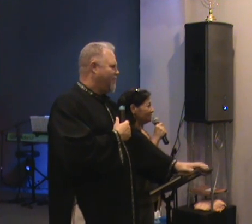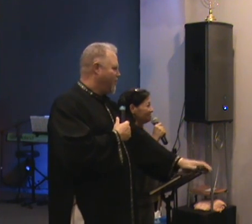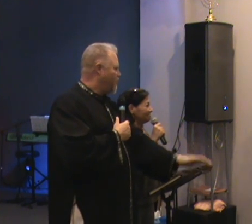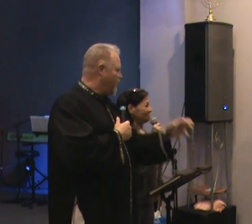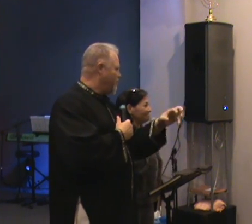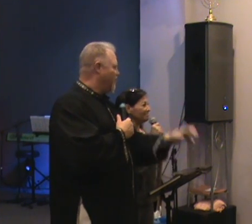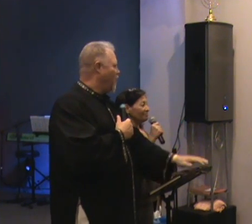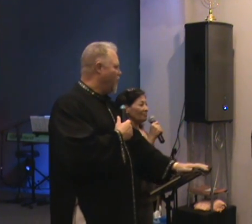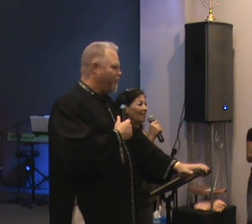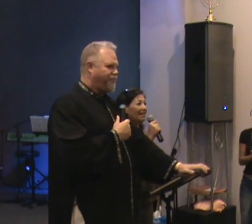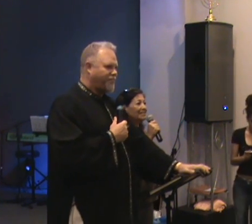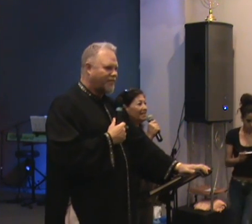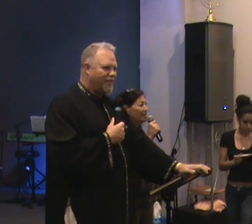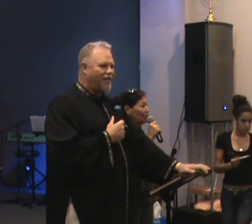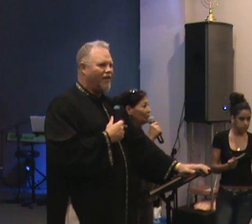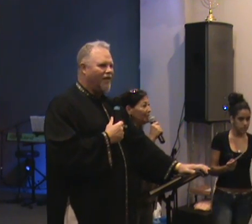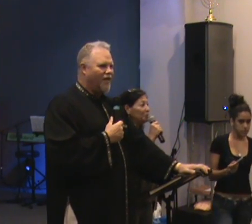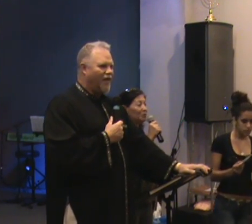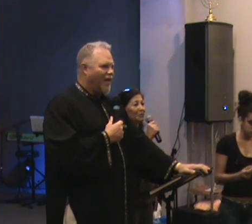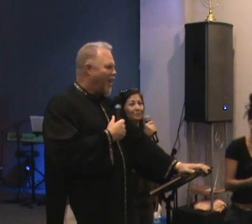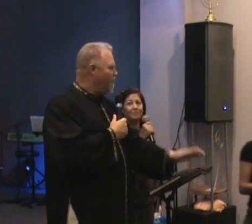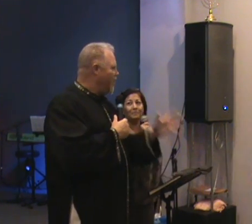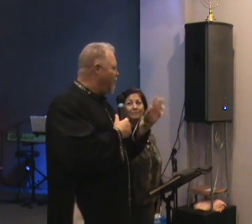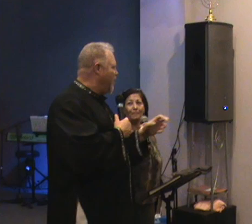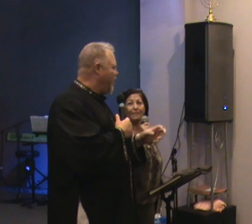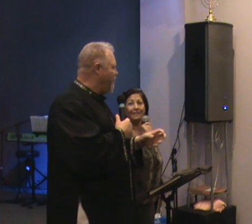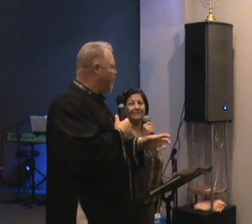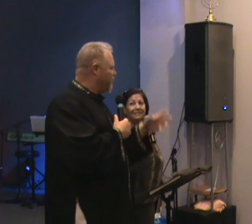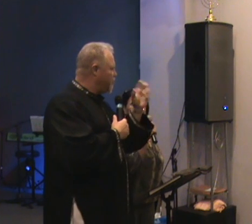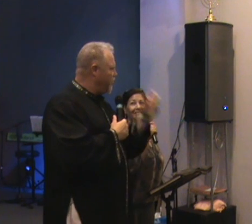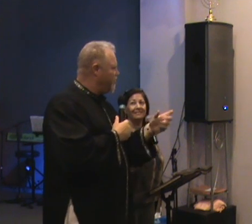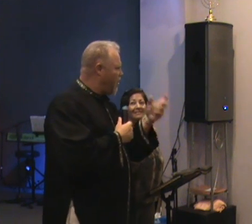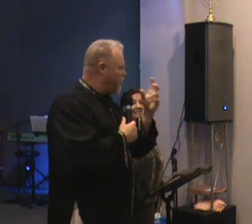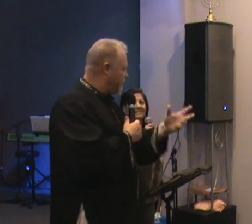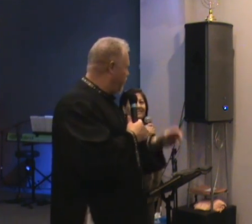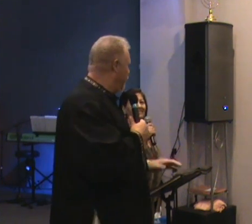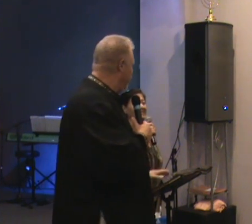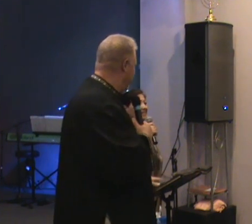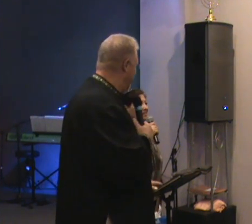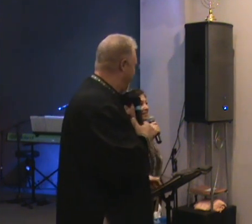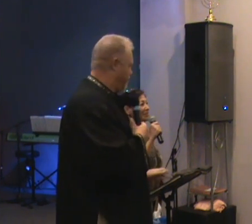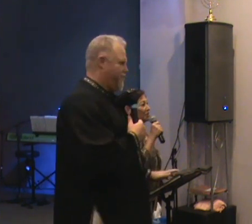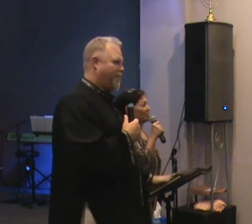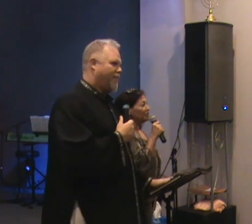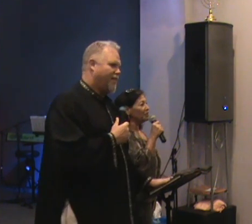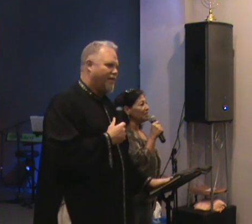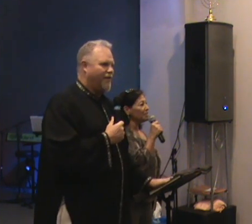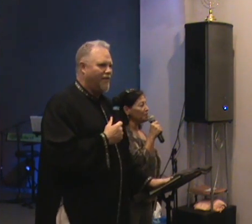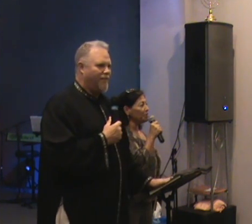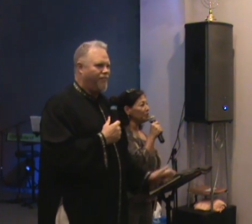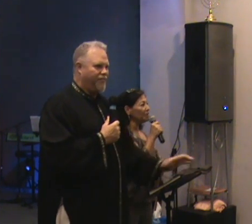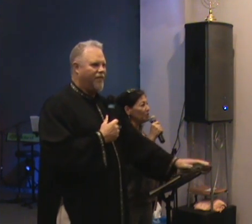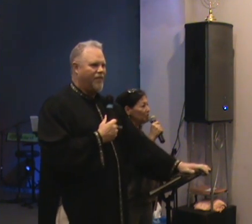aquí. To this region of the world. A esta región del mundo. And I really believe that the Spirit of God is going to move here today. Y yo siento que